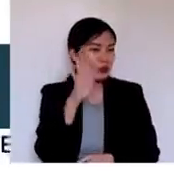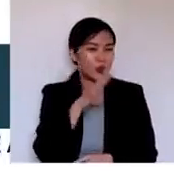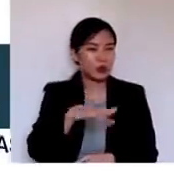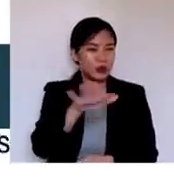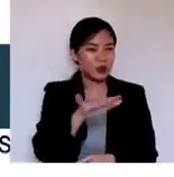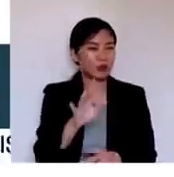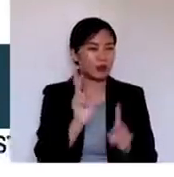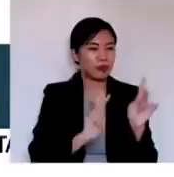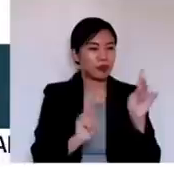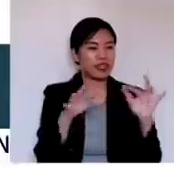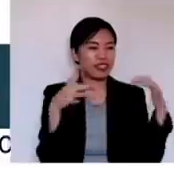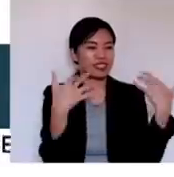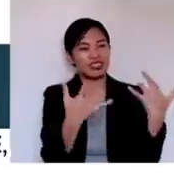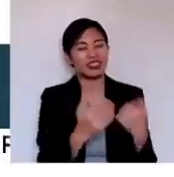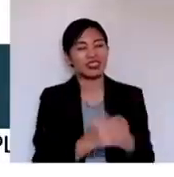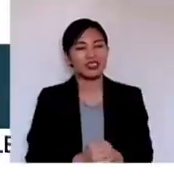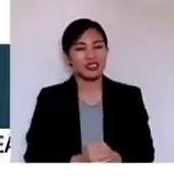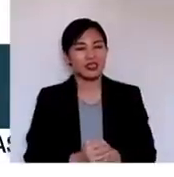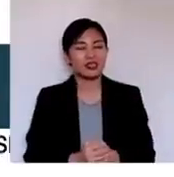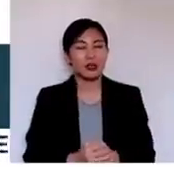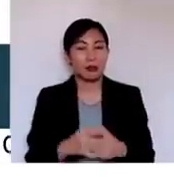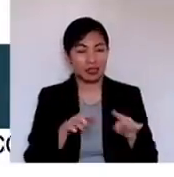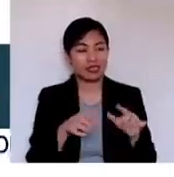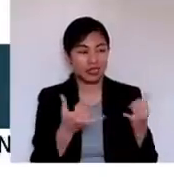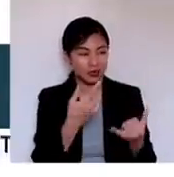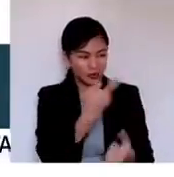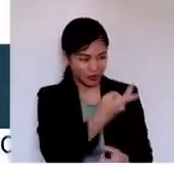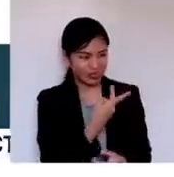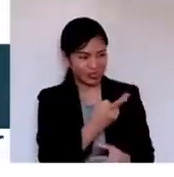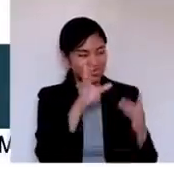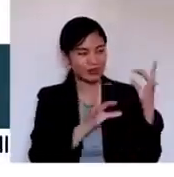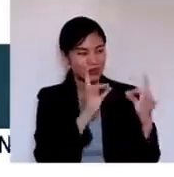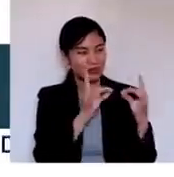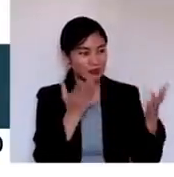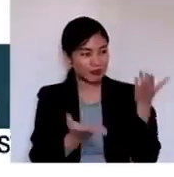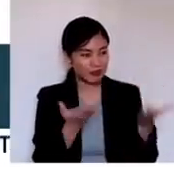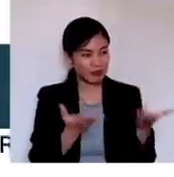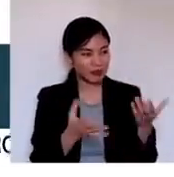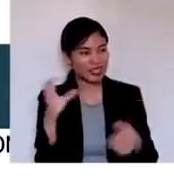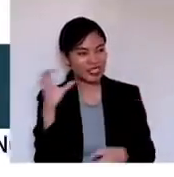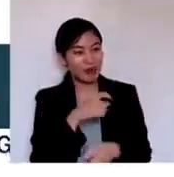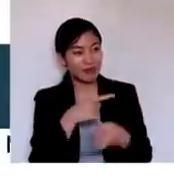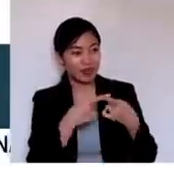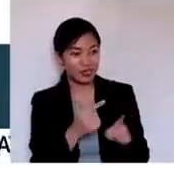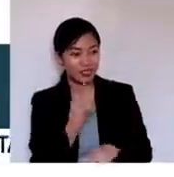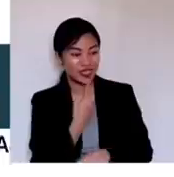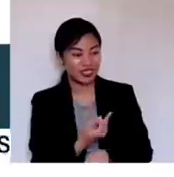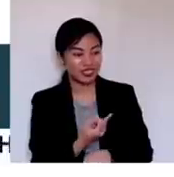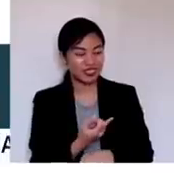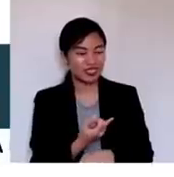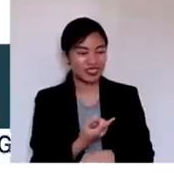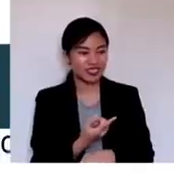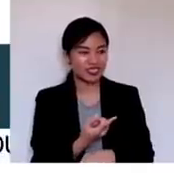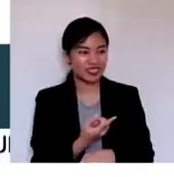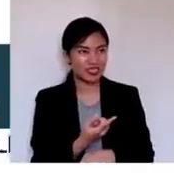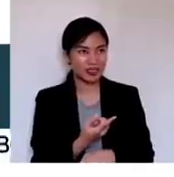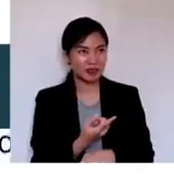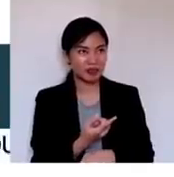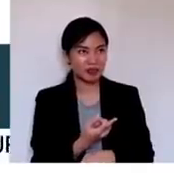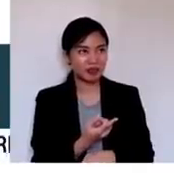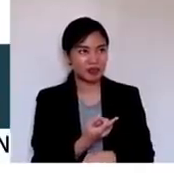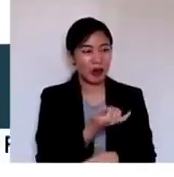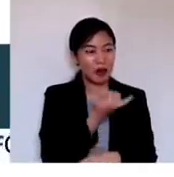I'm talking to. Maybe you're just saying maybe you'll miss, but you're actually saying that you won't. I don't know.